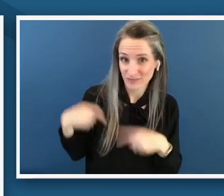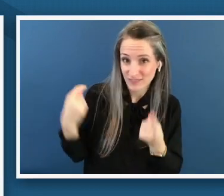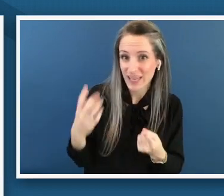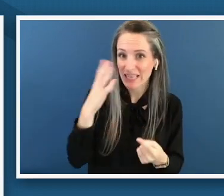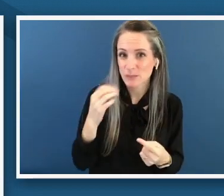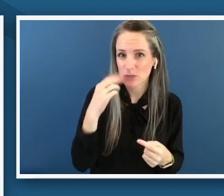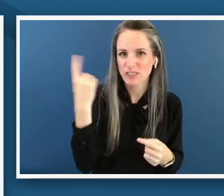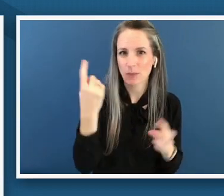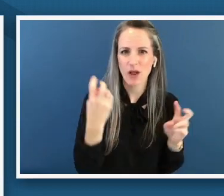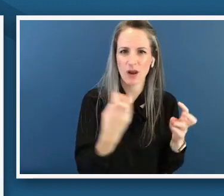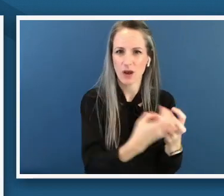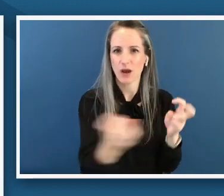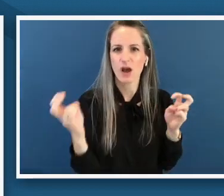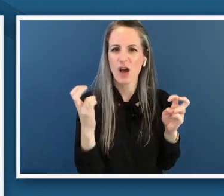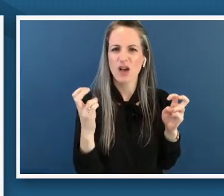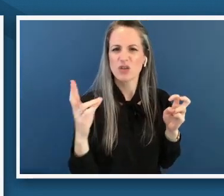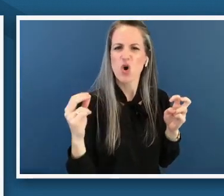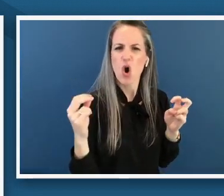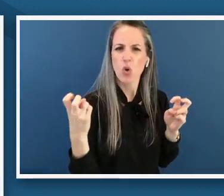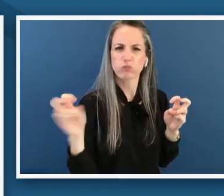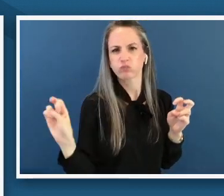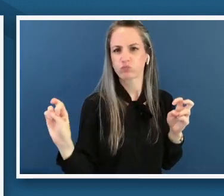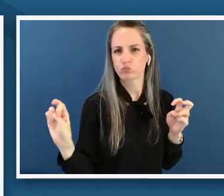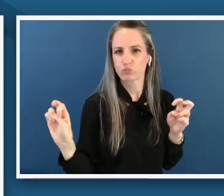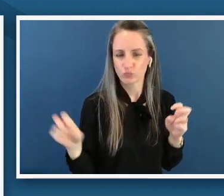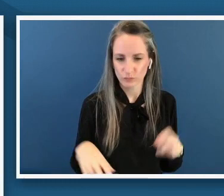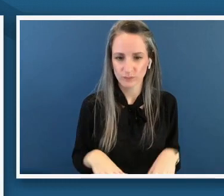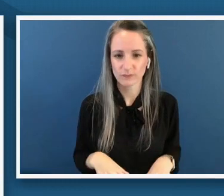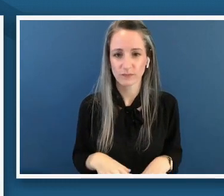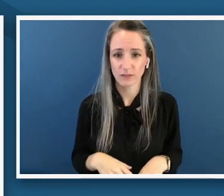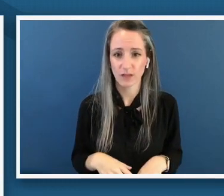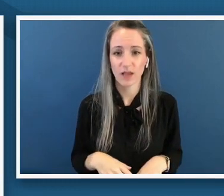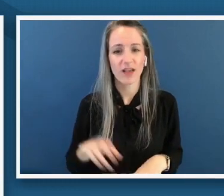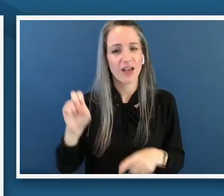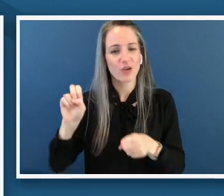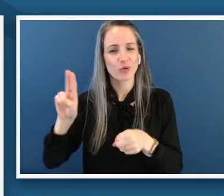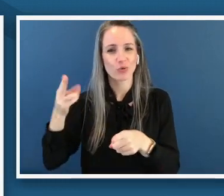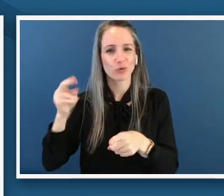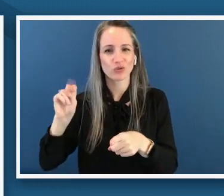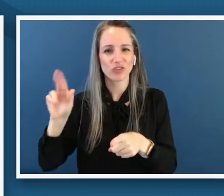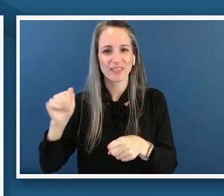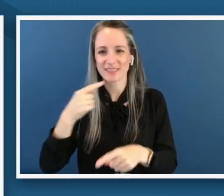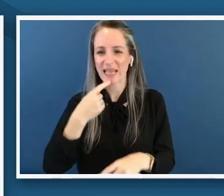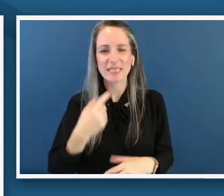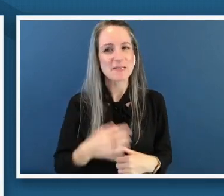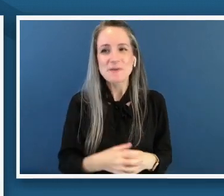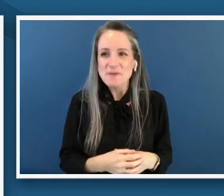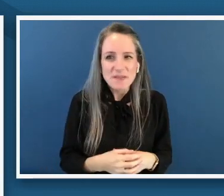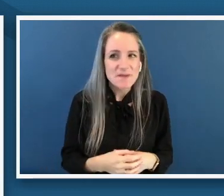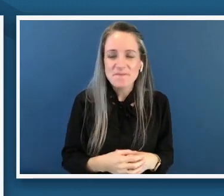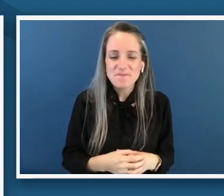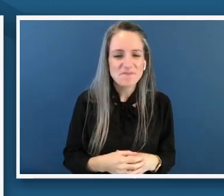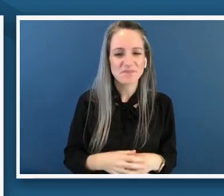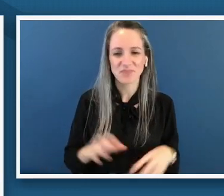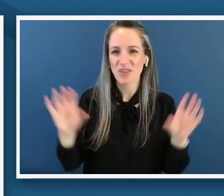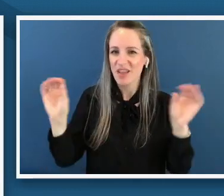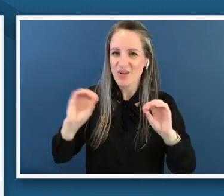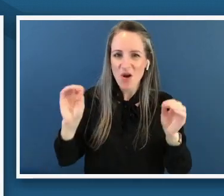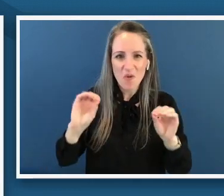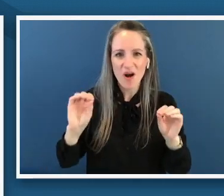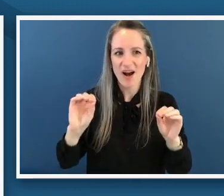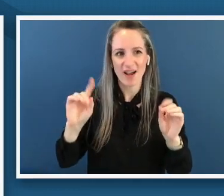mean, honestly, the circle I haven't had anyone really have a really